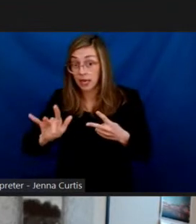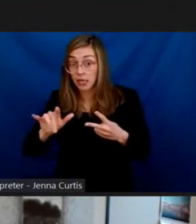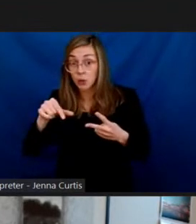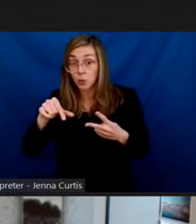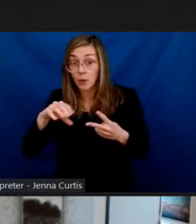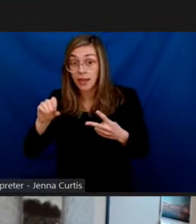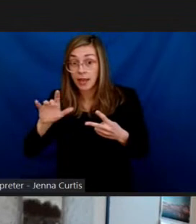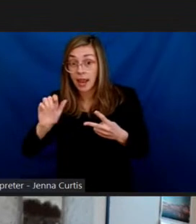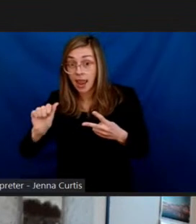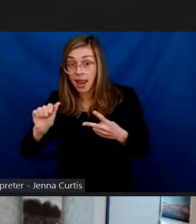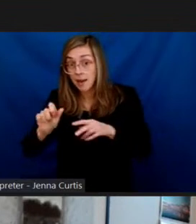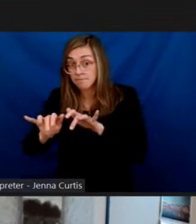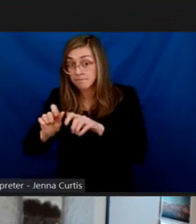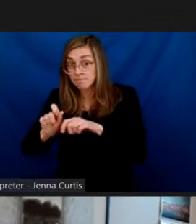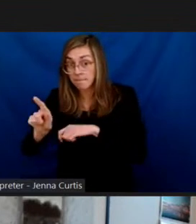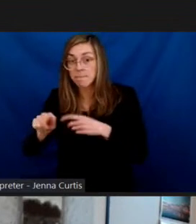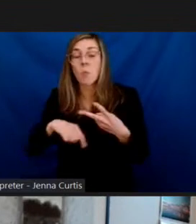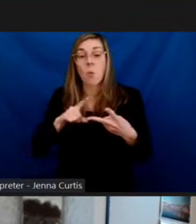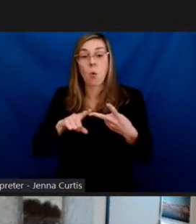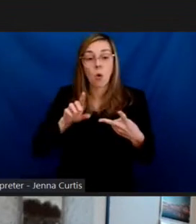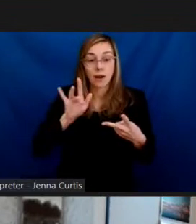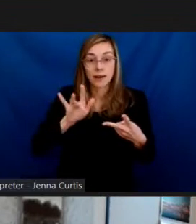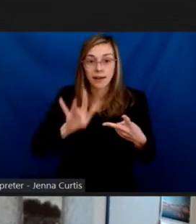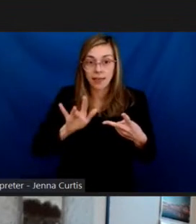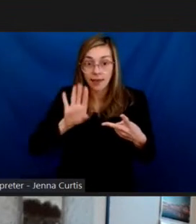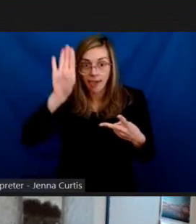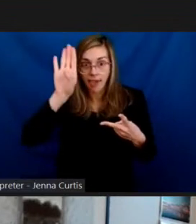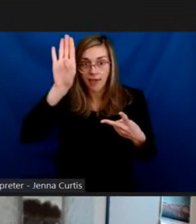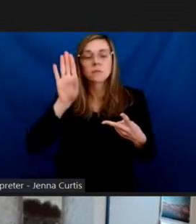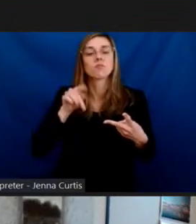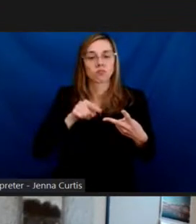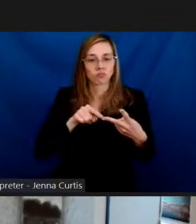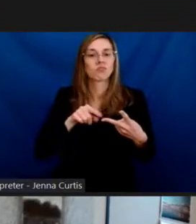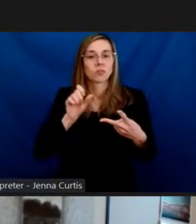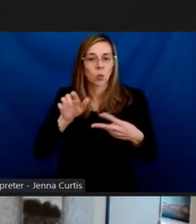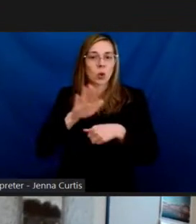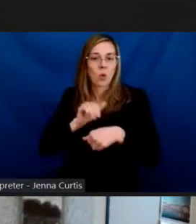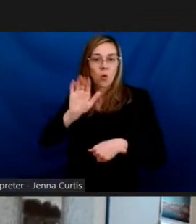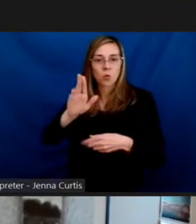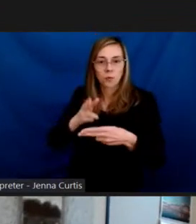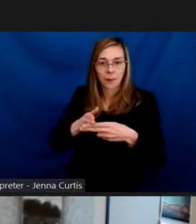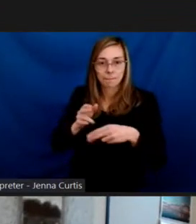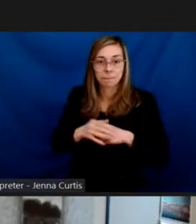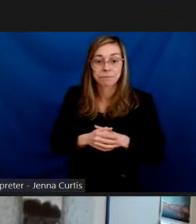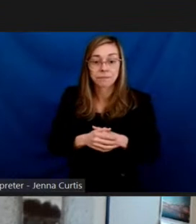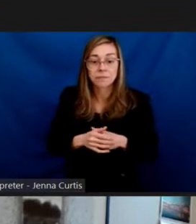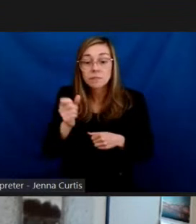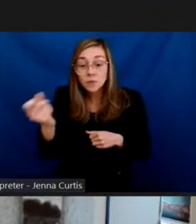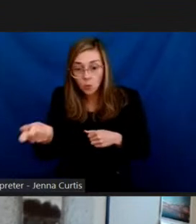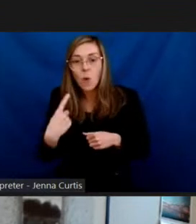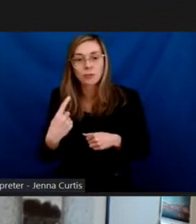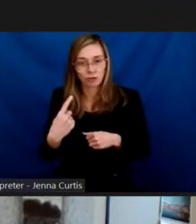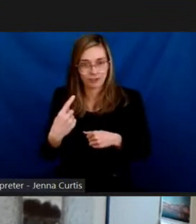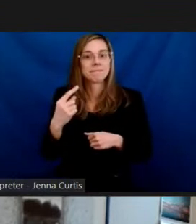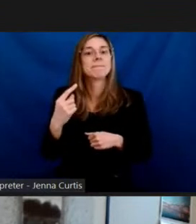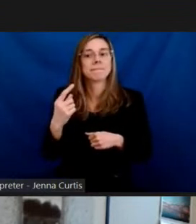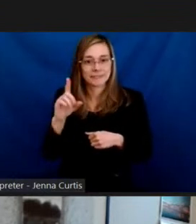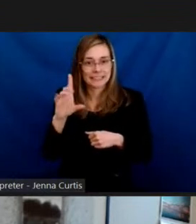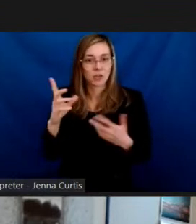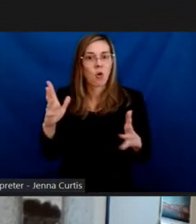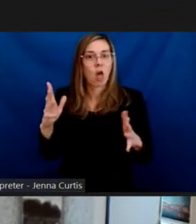you. I'm going to just go ahead and bounce back and forth. We're going to start with the Q&A function. This question is one that we've been receiving a lot. I'm going